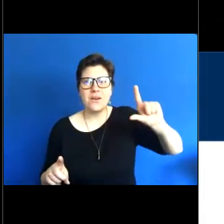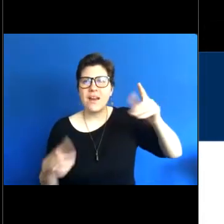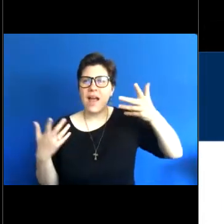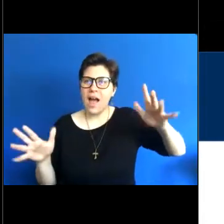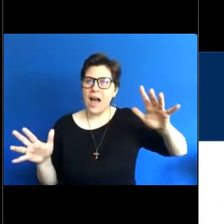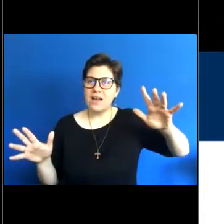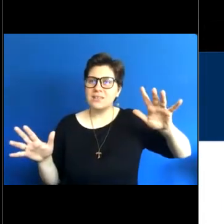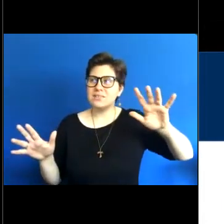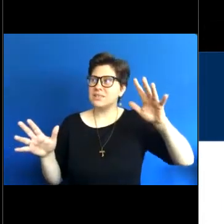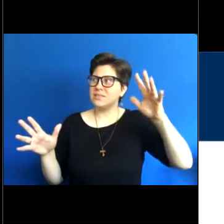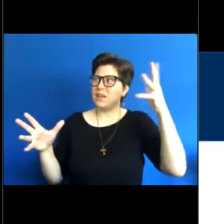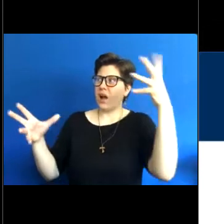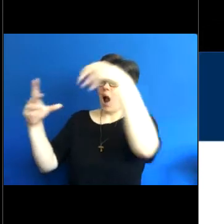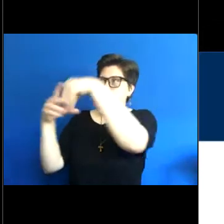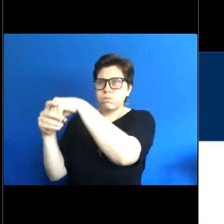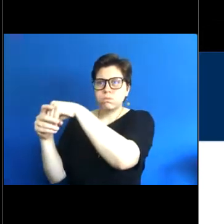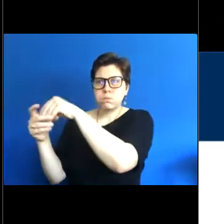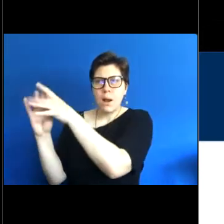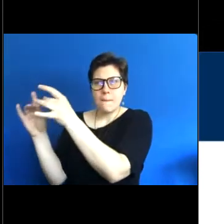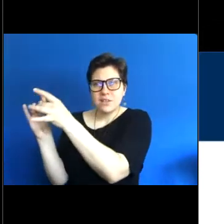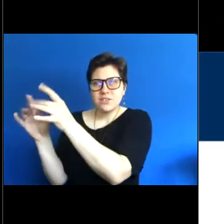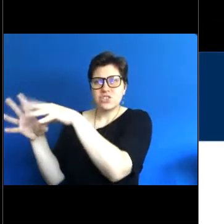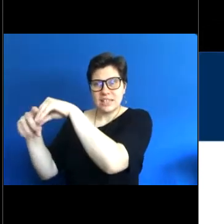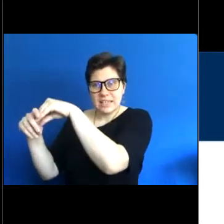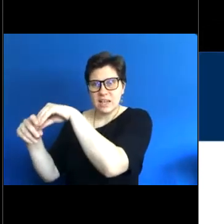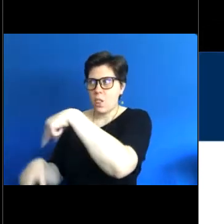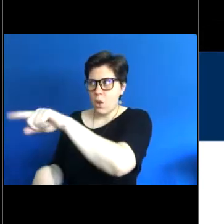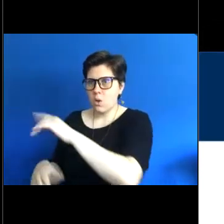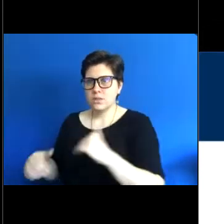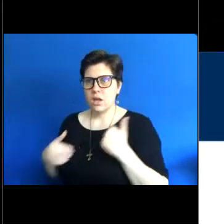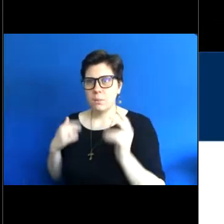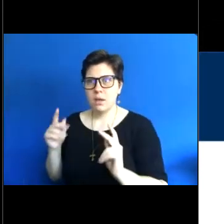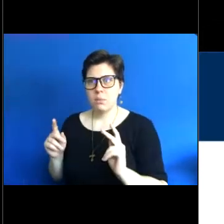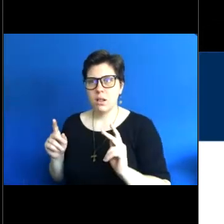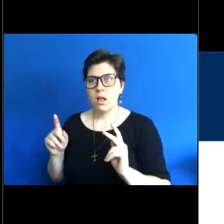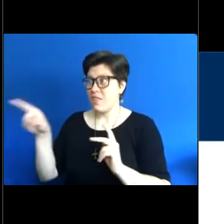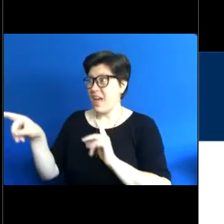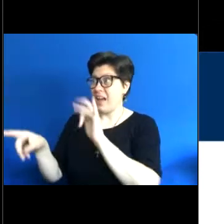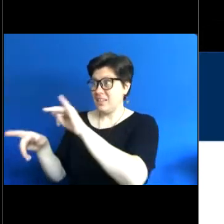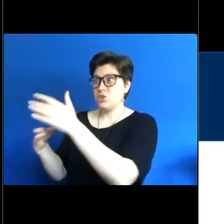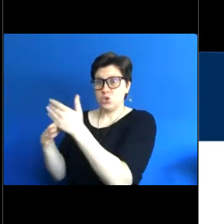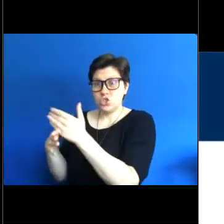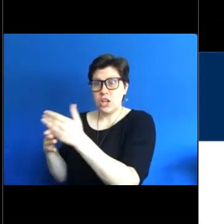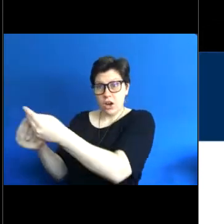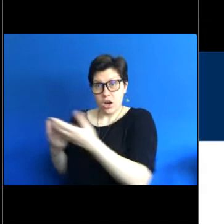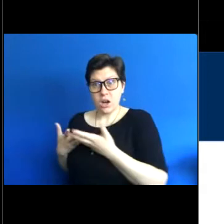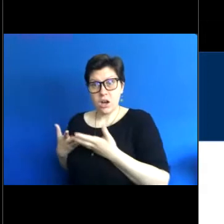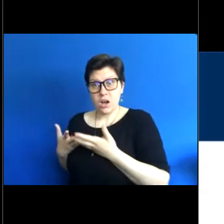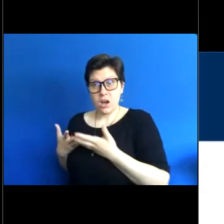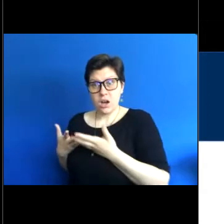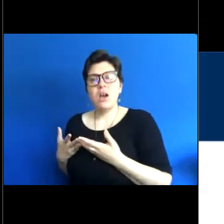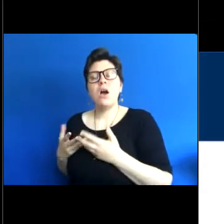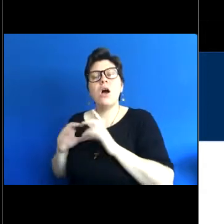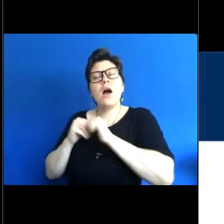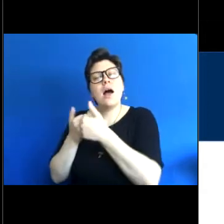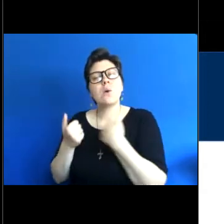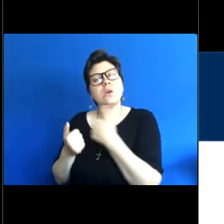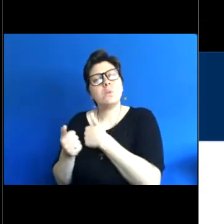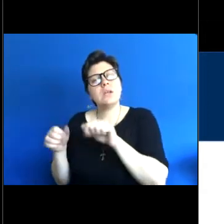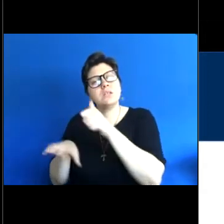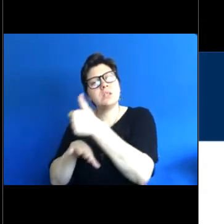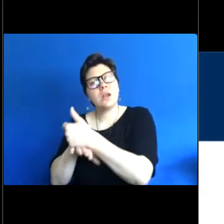incredible message in the hearts of our young people in front of us that also needs to be shared with us. And so how can we create an environment